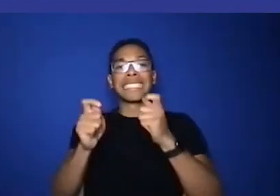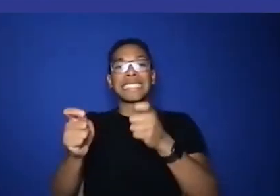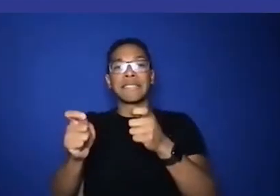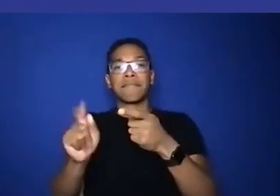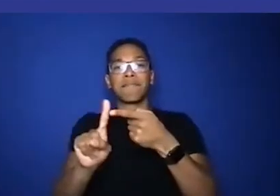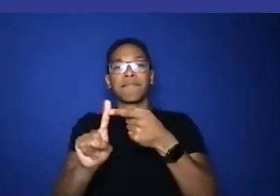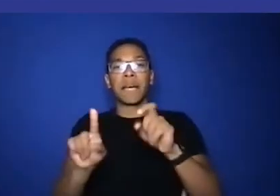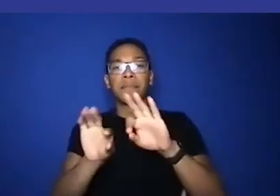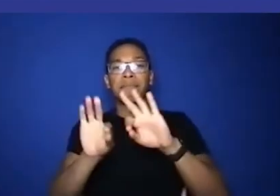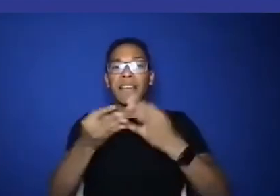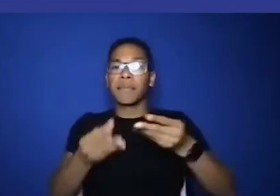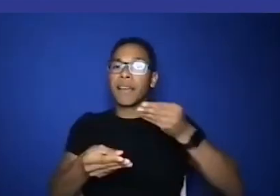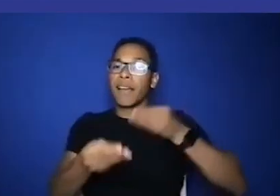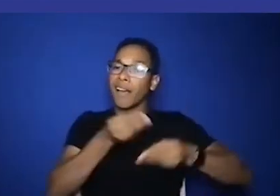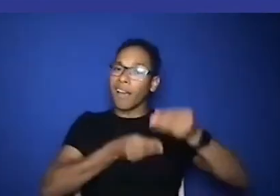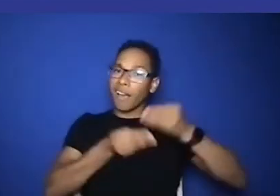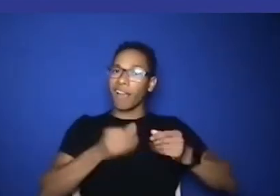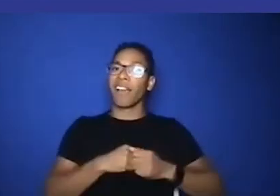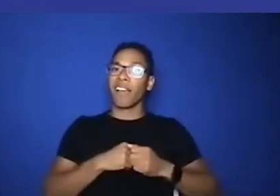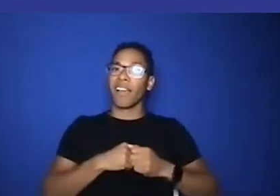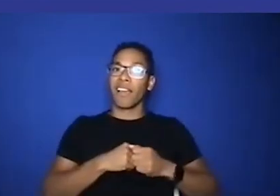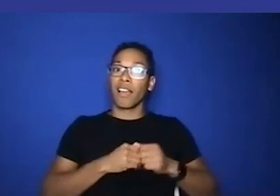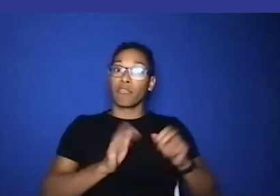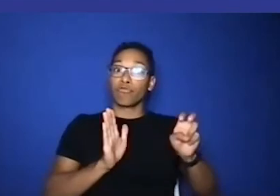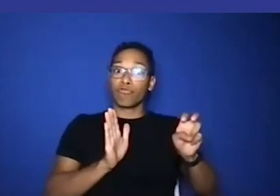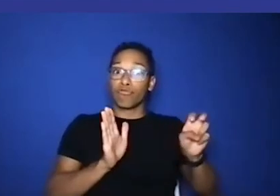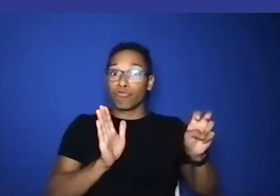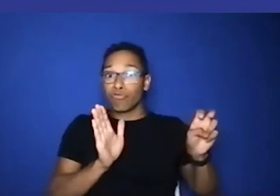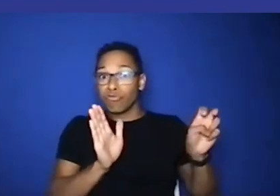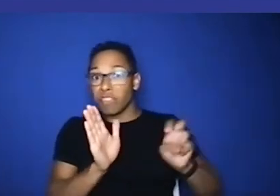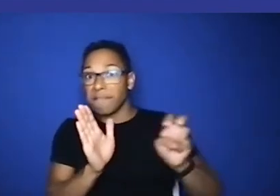they travel to these moments in order to